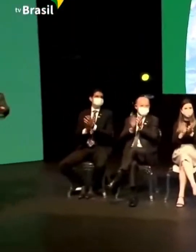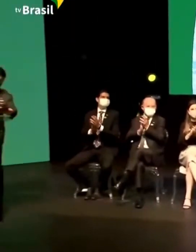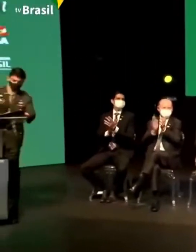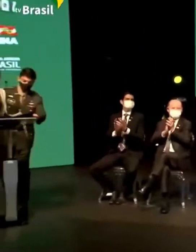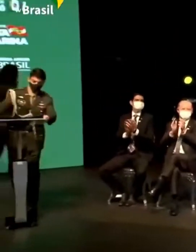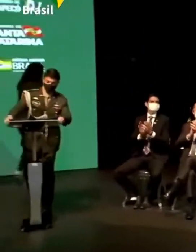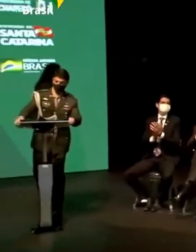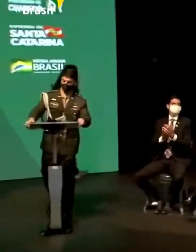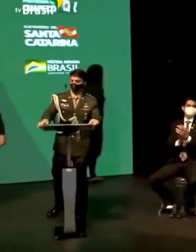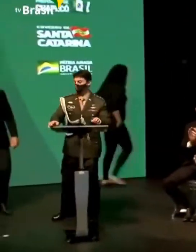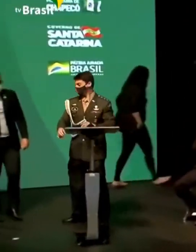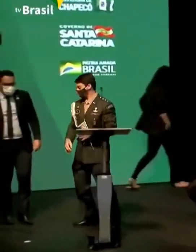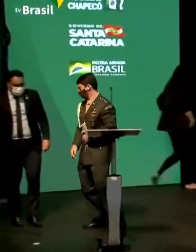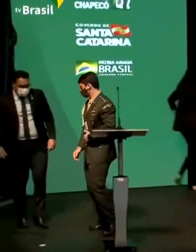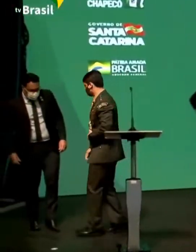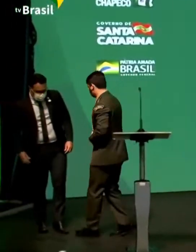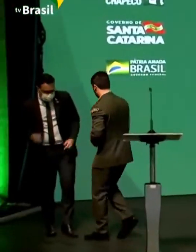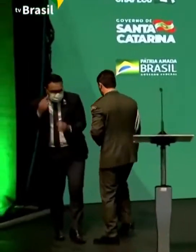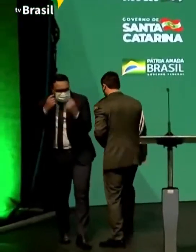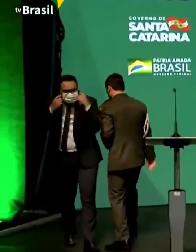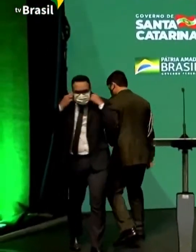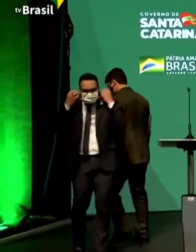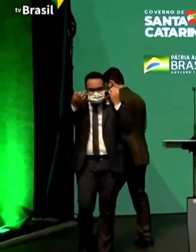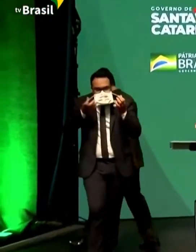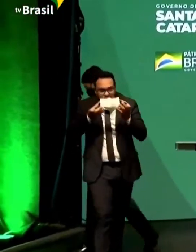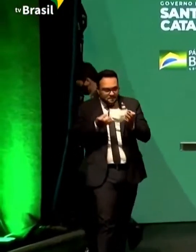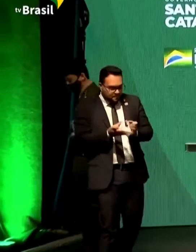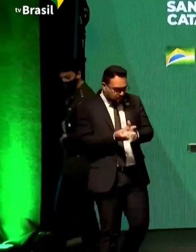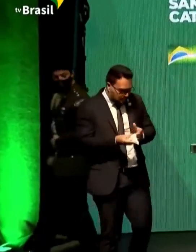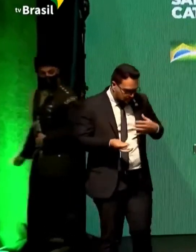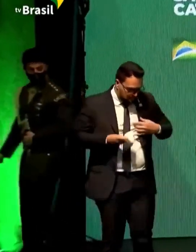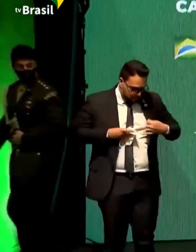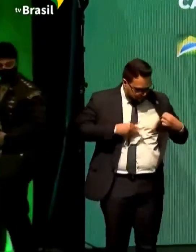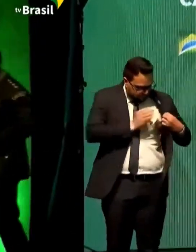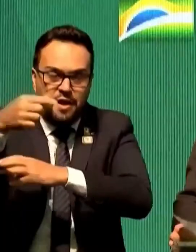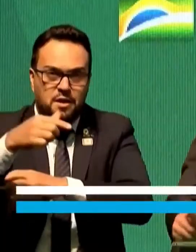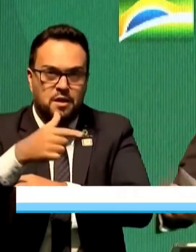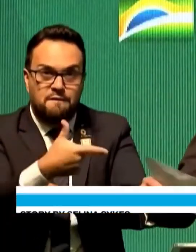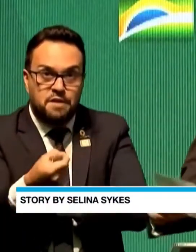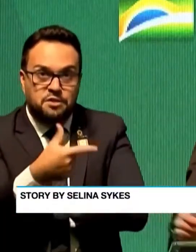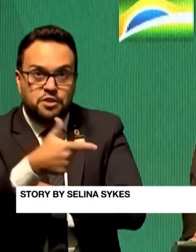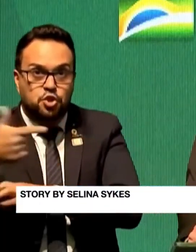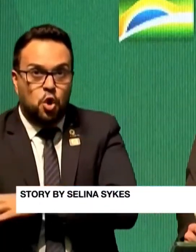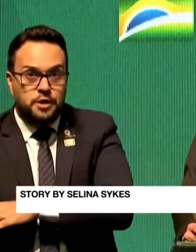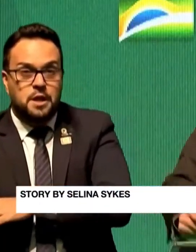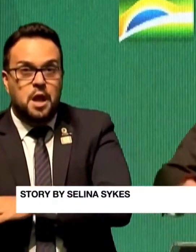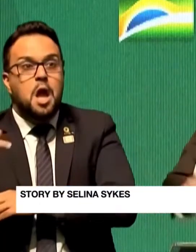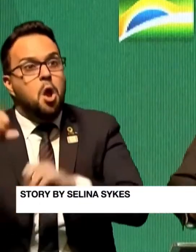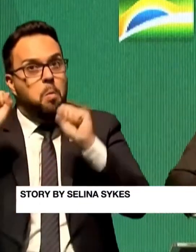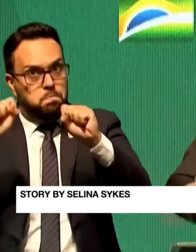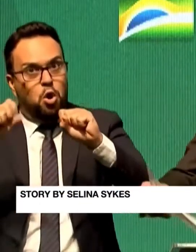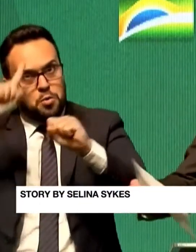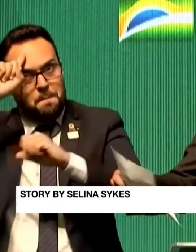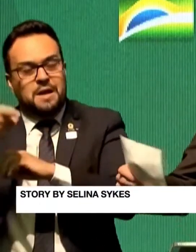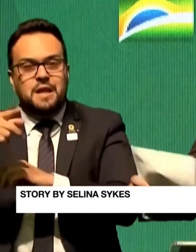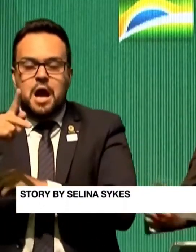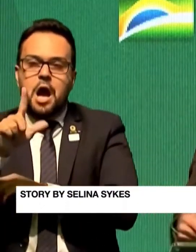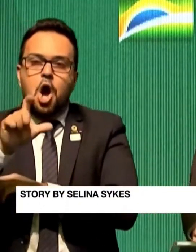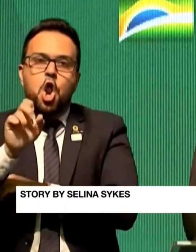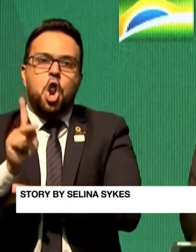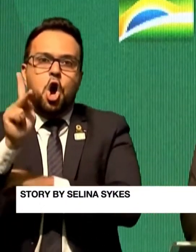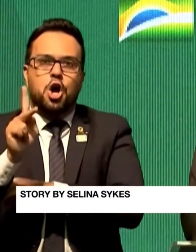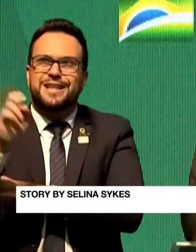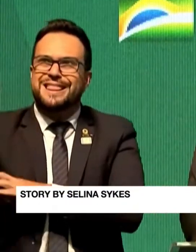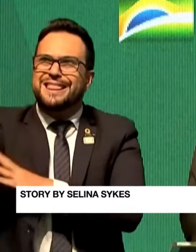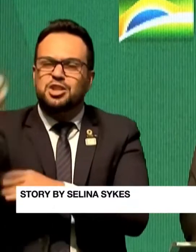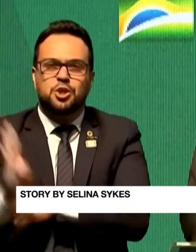decline in his popularity since the beginning of the pandemic, with polls suggesting former leftist president Luiz Inácio Lula da Silva